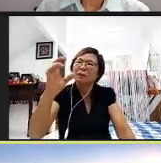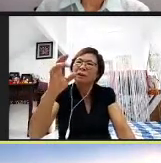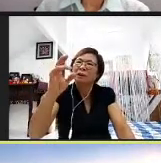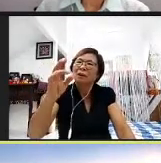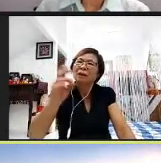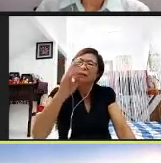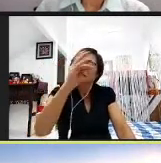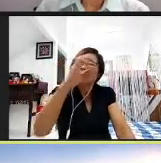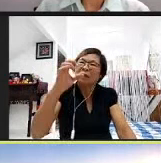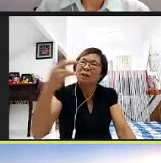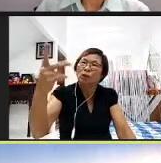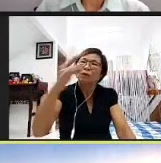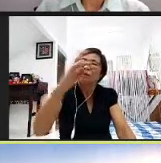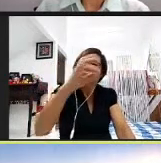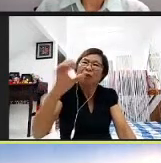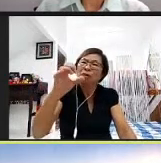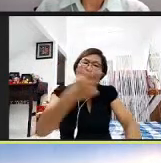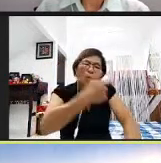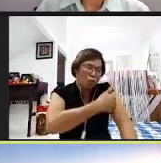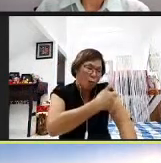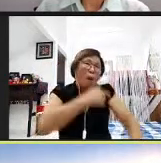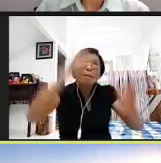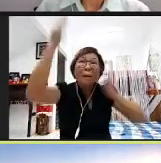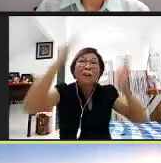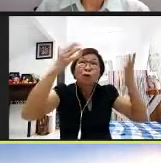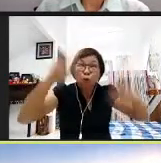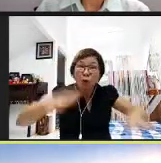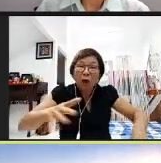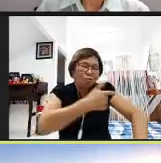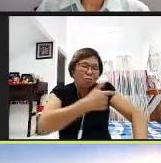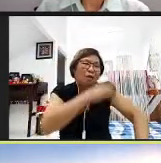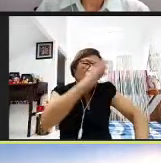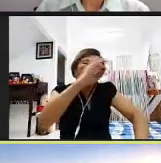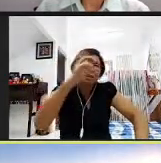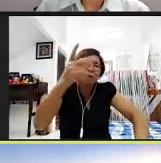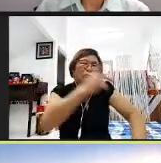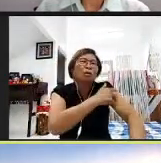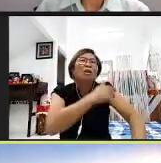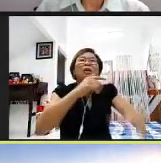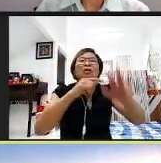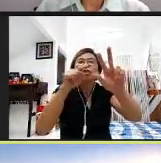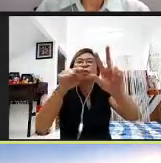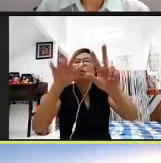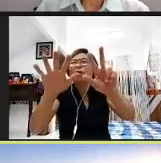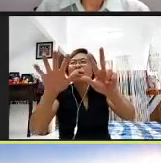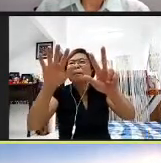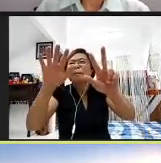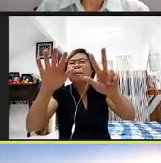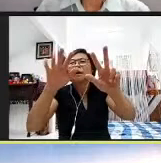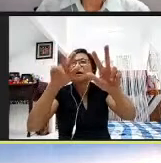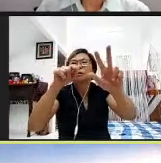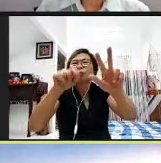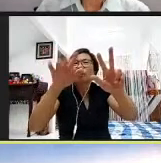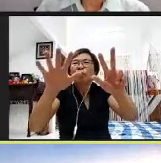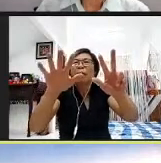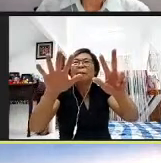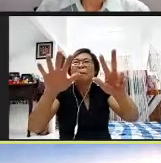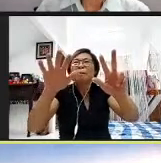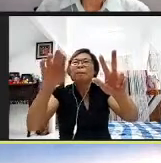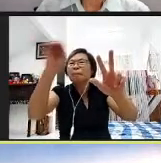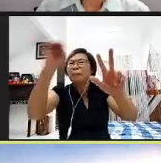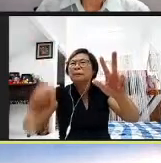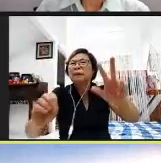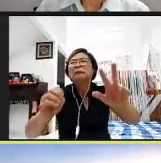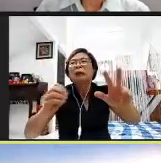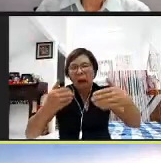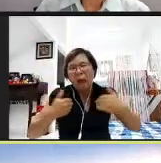700,000 people vaccinated in Malaysia, only 3.5% the vaccine recipient experienced mild to